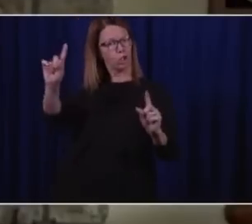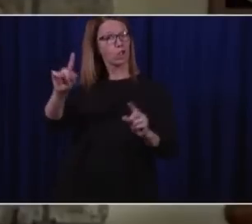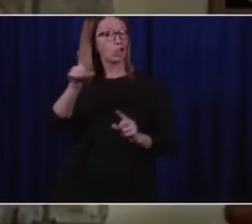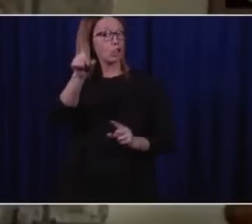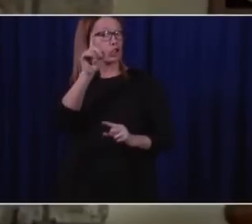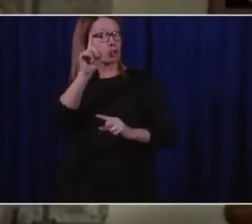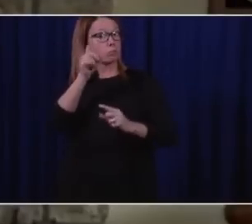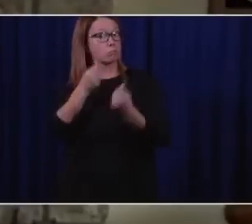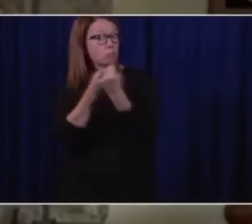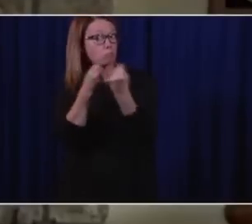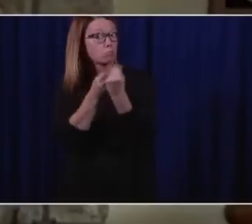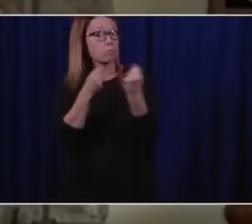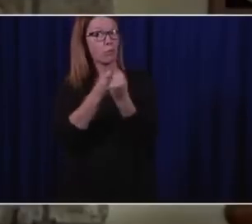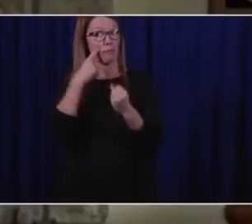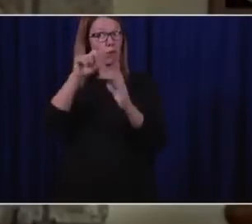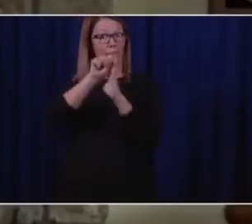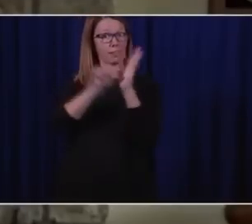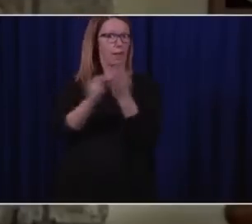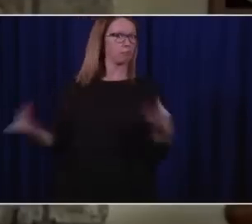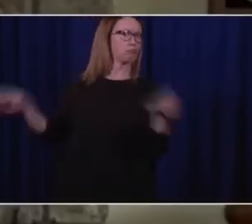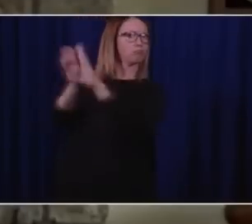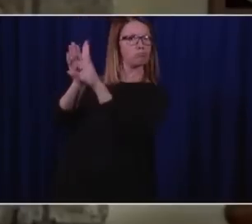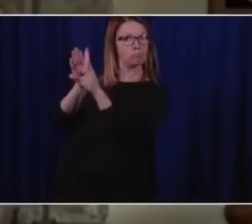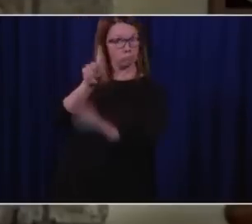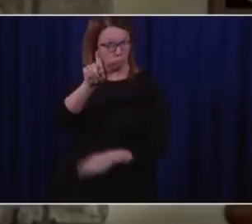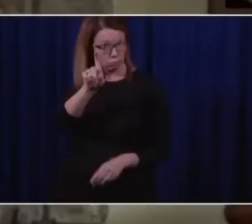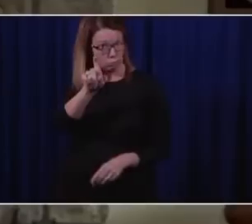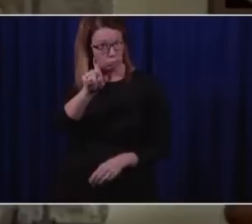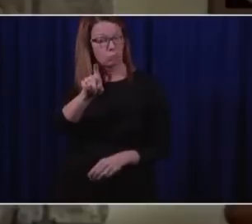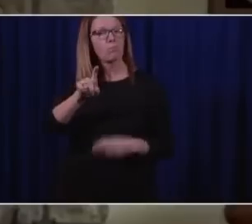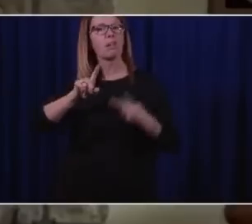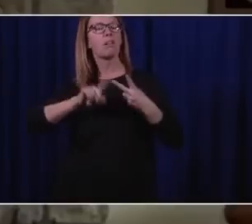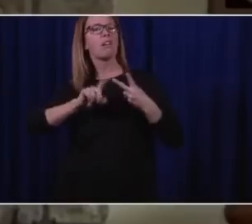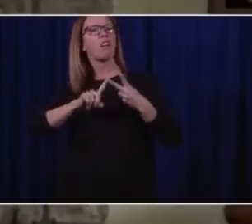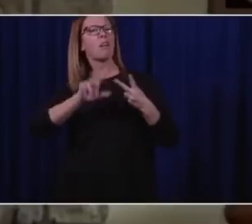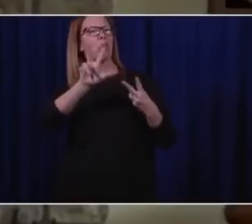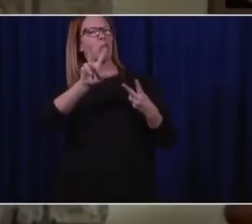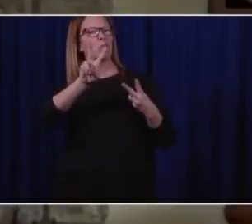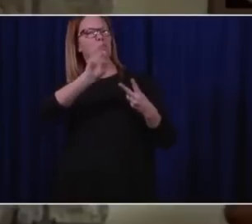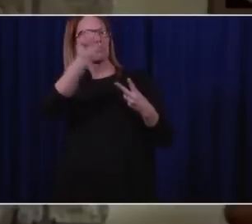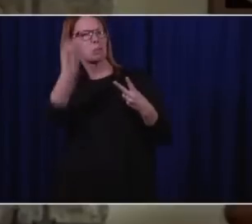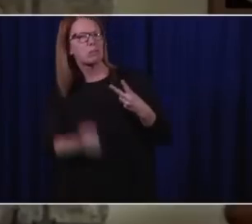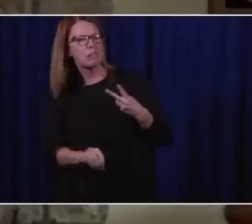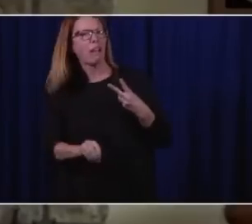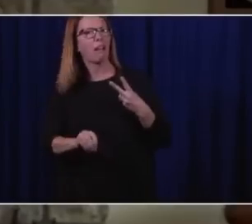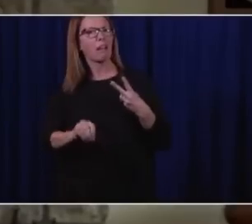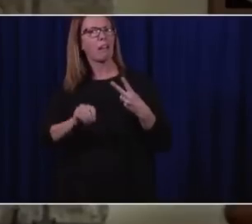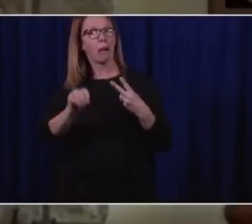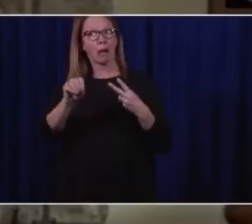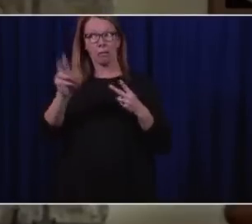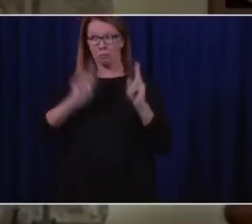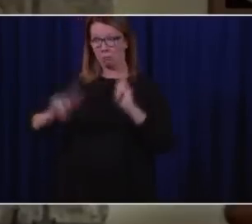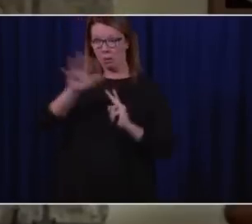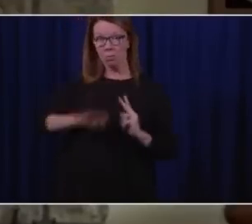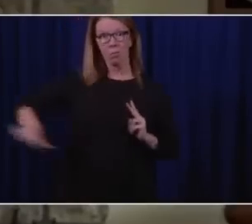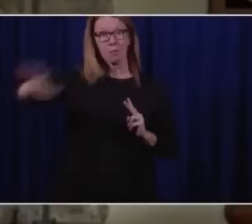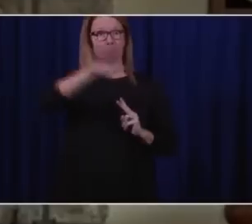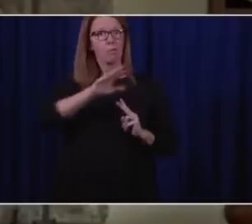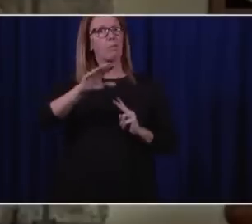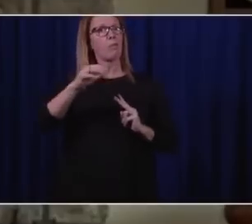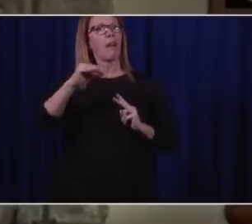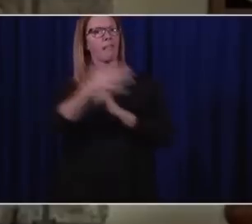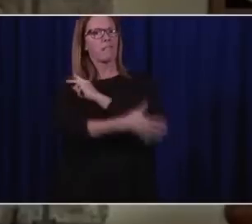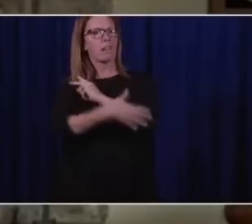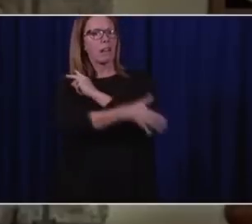shutdown? And for you, Governor, at this point, about 32% of Ohioans are living in counties with stay-at-home orders,